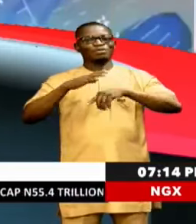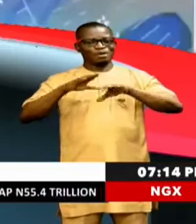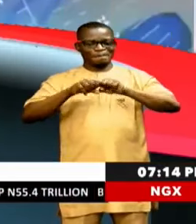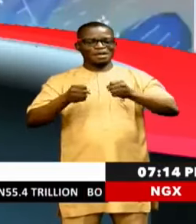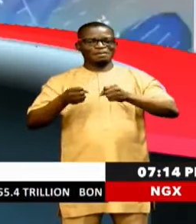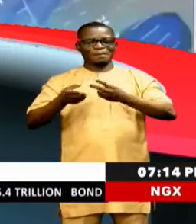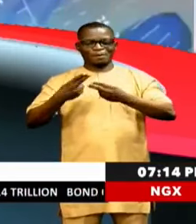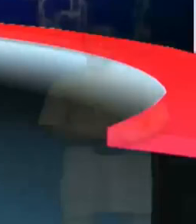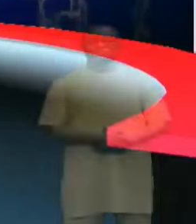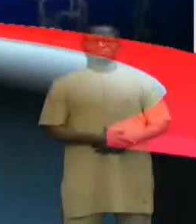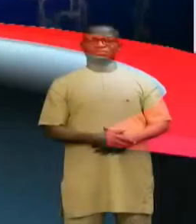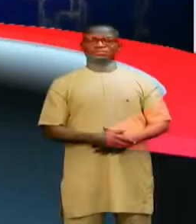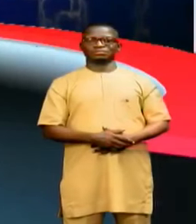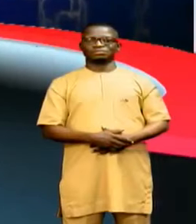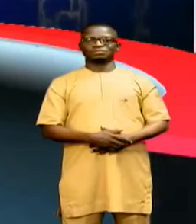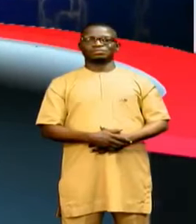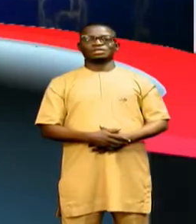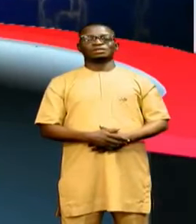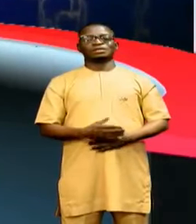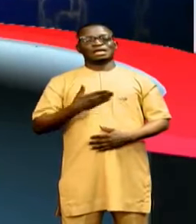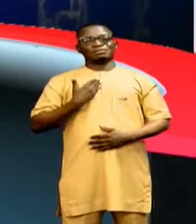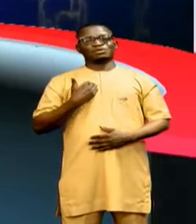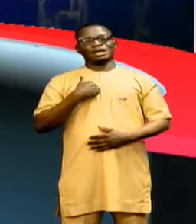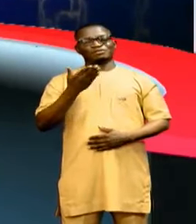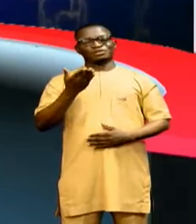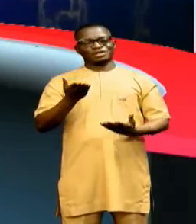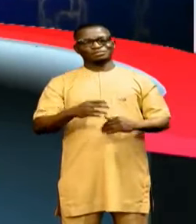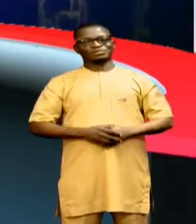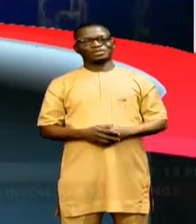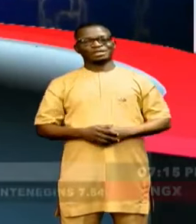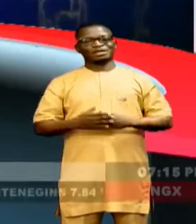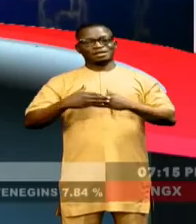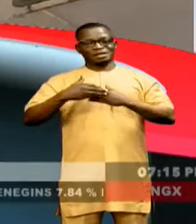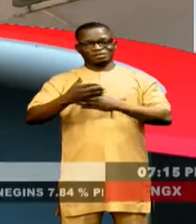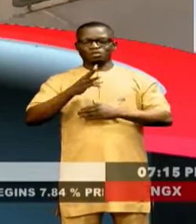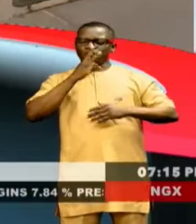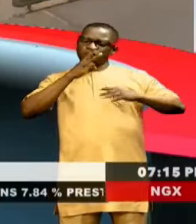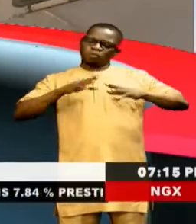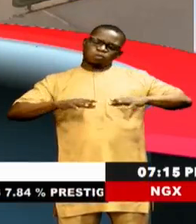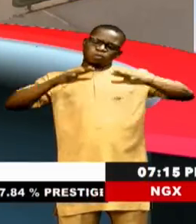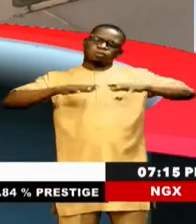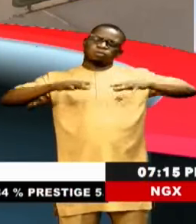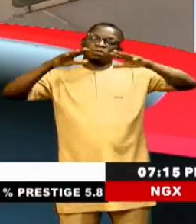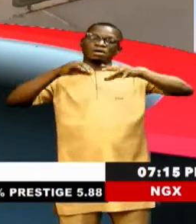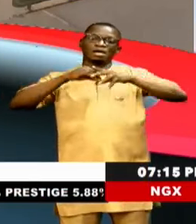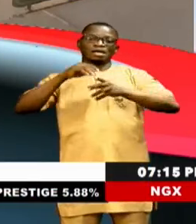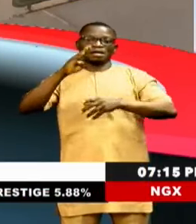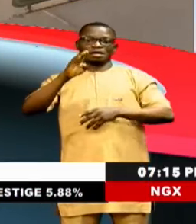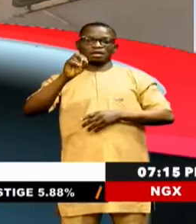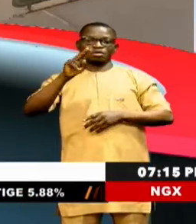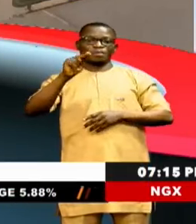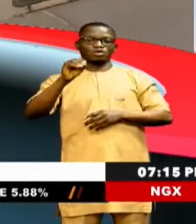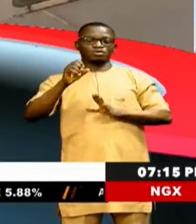be back shortly. Stay tuned. Good to have you there. Following the recent flooding incident in Borno State, the federal government